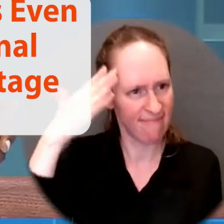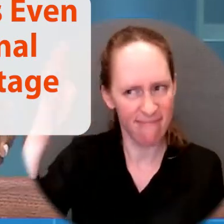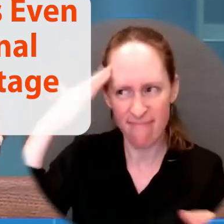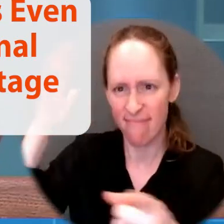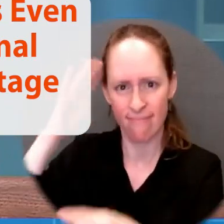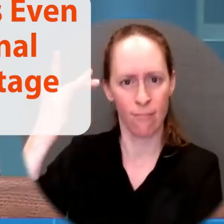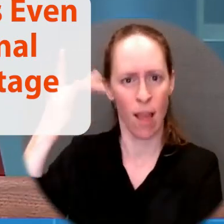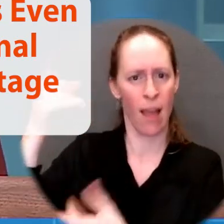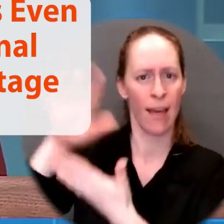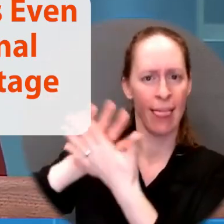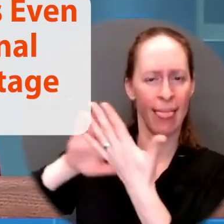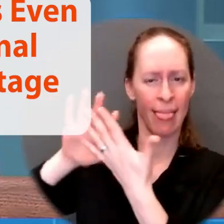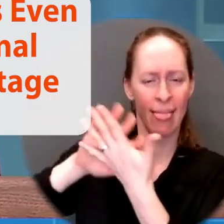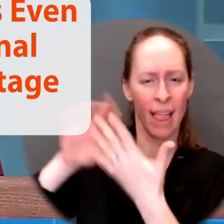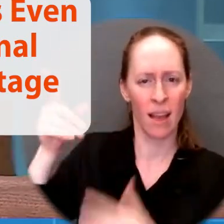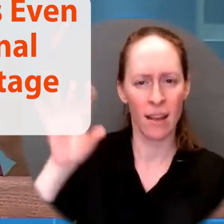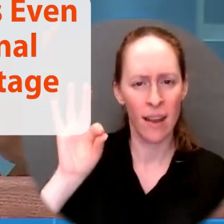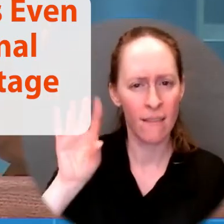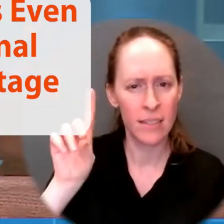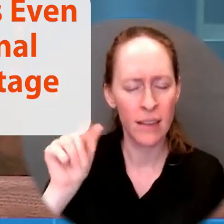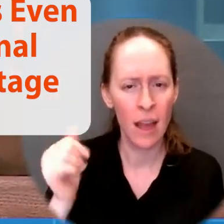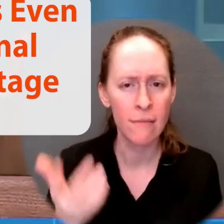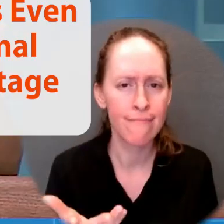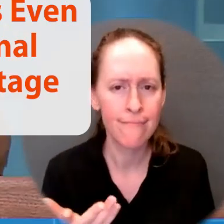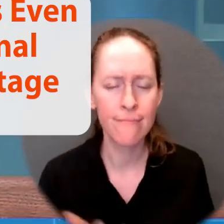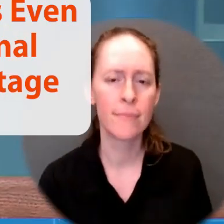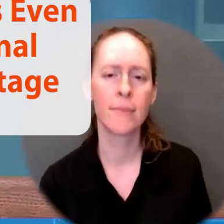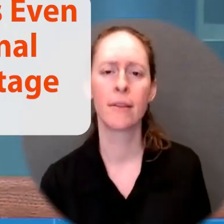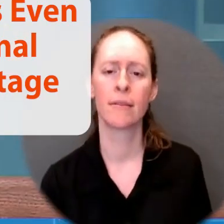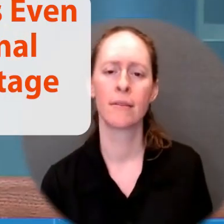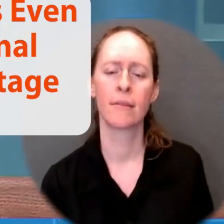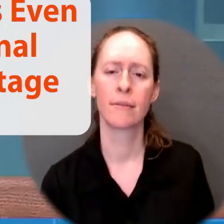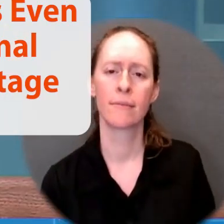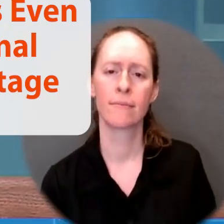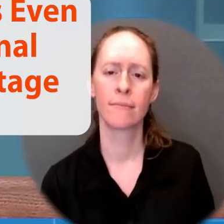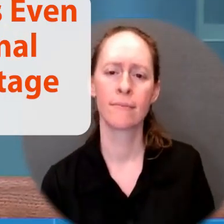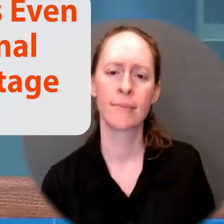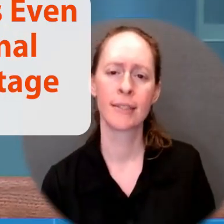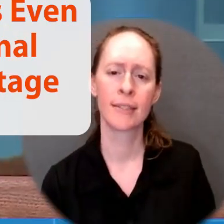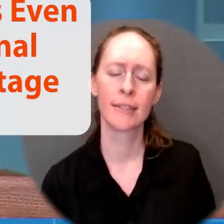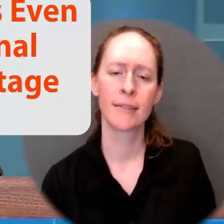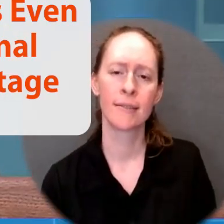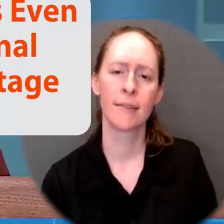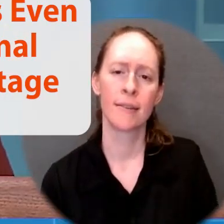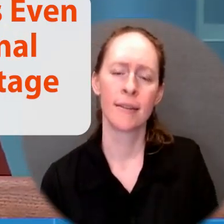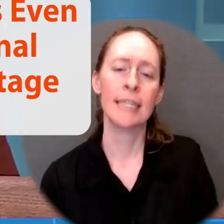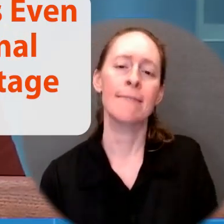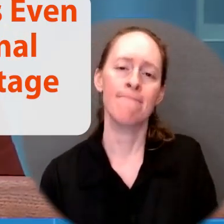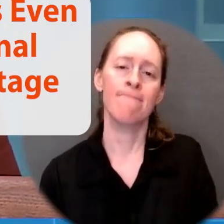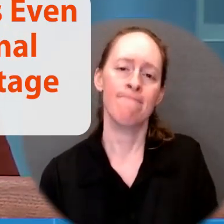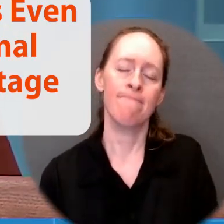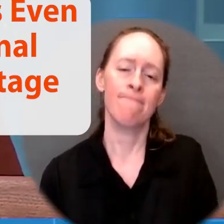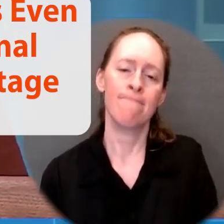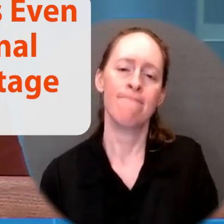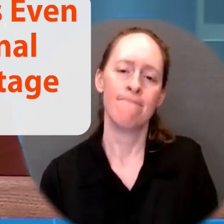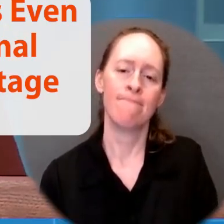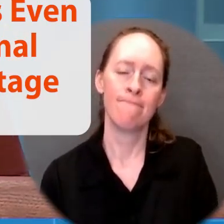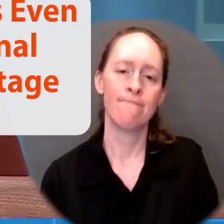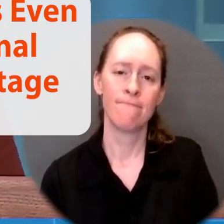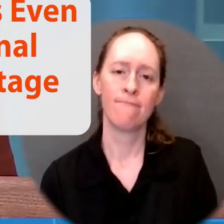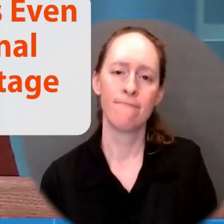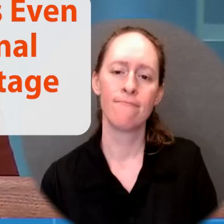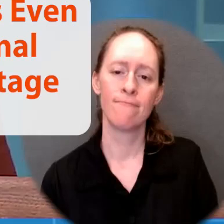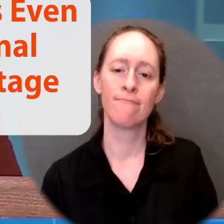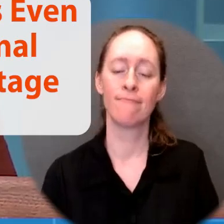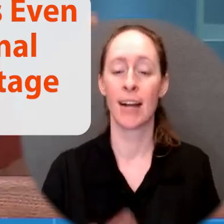touch with manufacturing associates who continue to tell the public that they are seeing strong supply chains for these products. So that's what